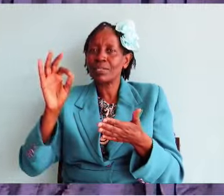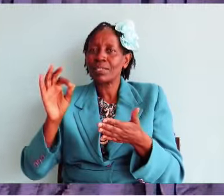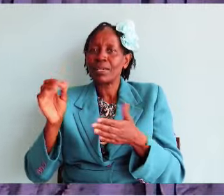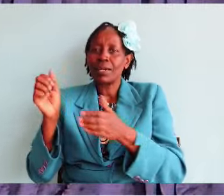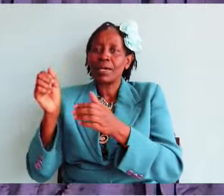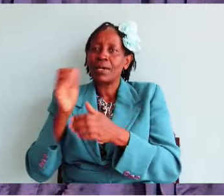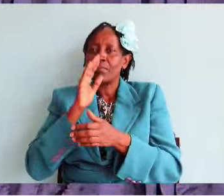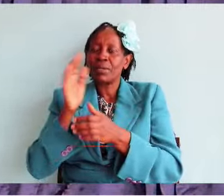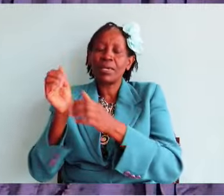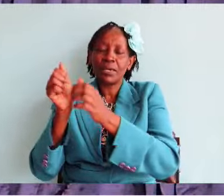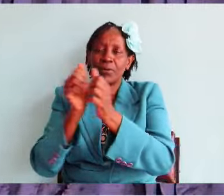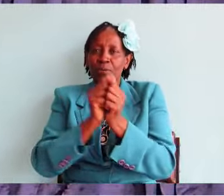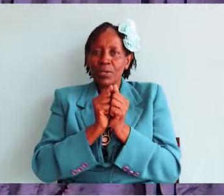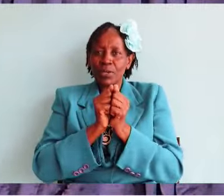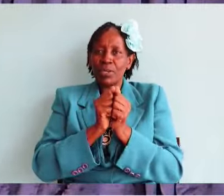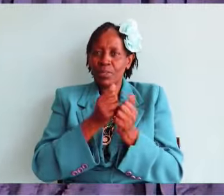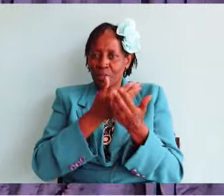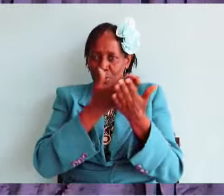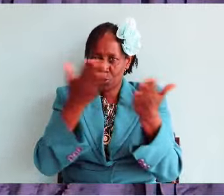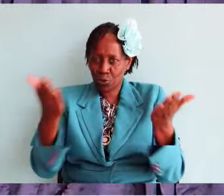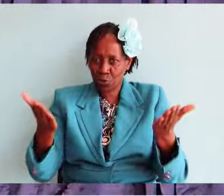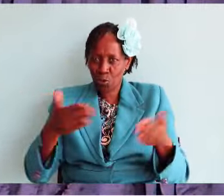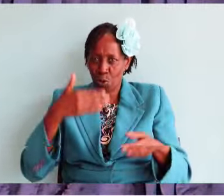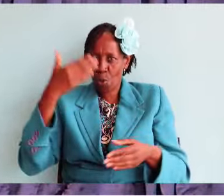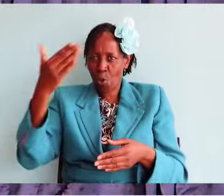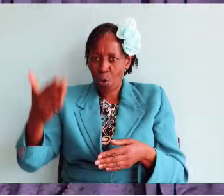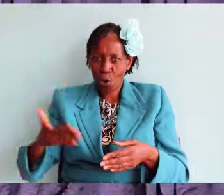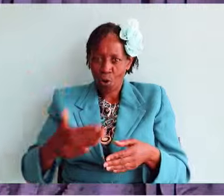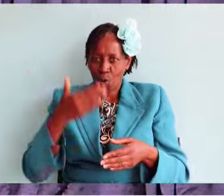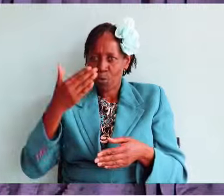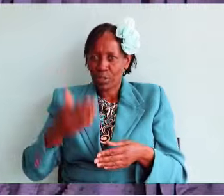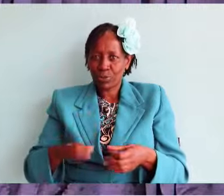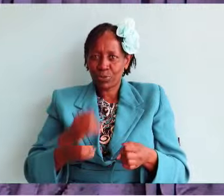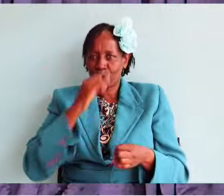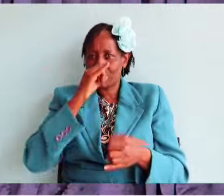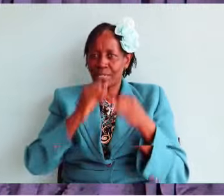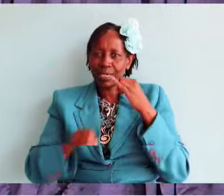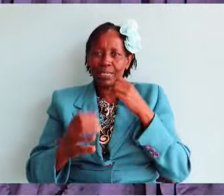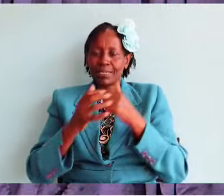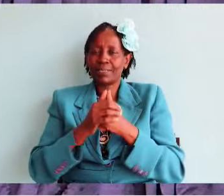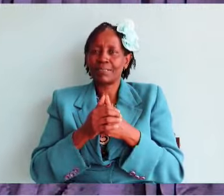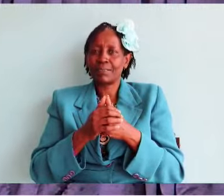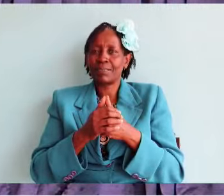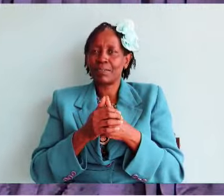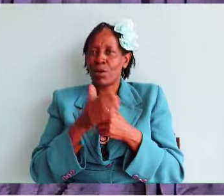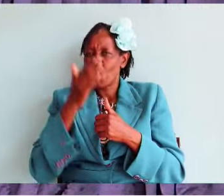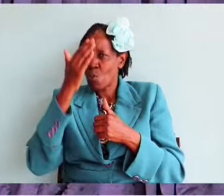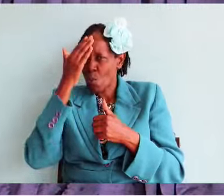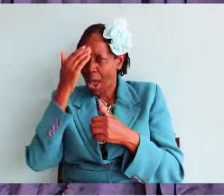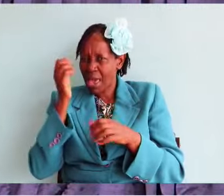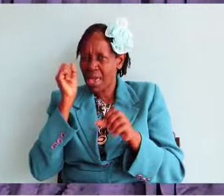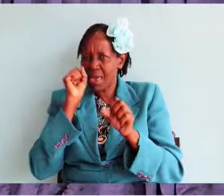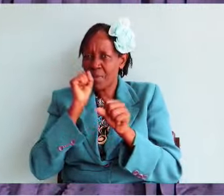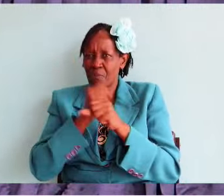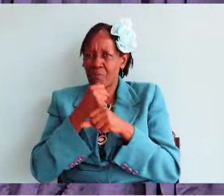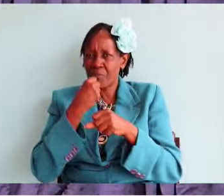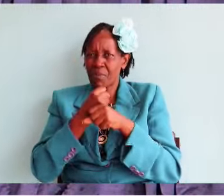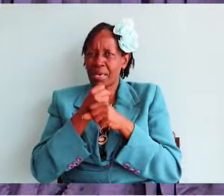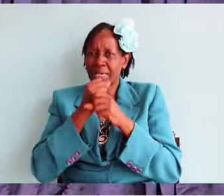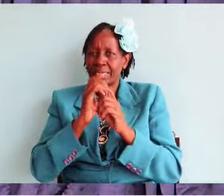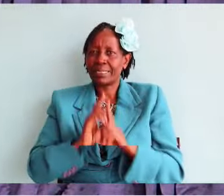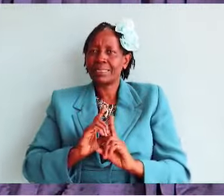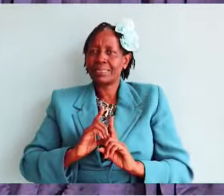you always, even to the very end of the age. Why will the disciples go to make disciples?